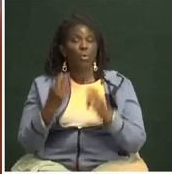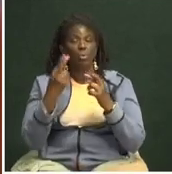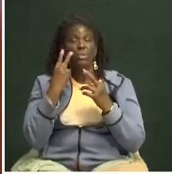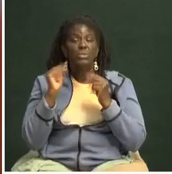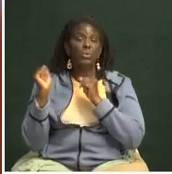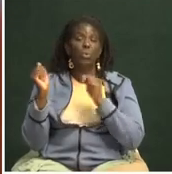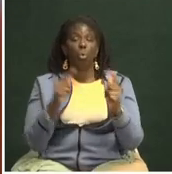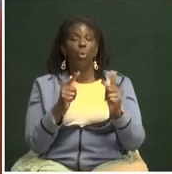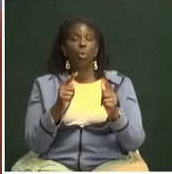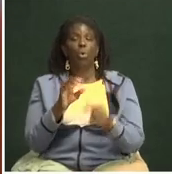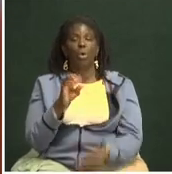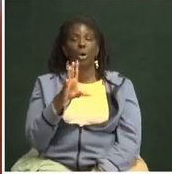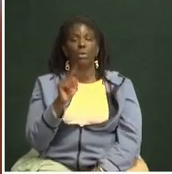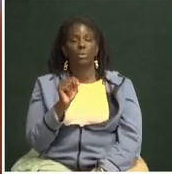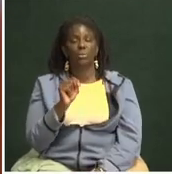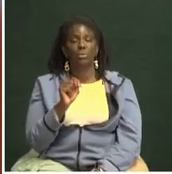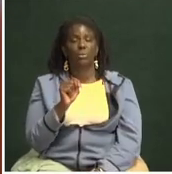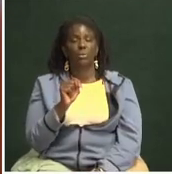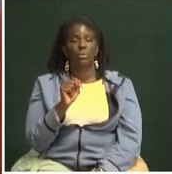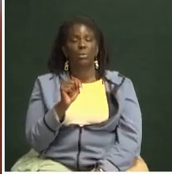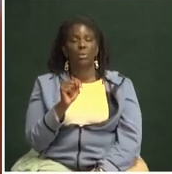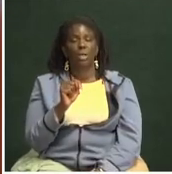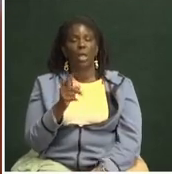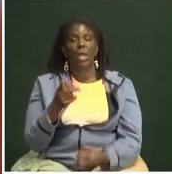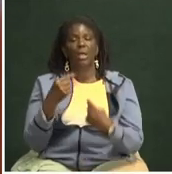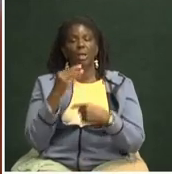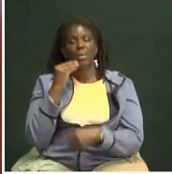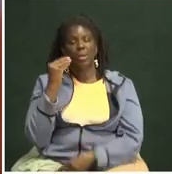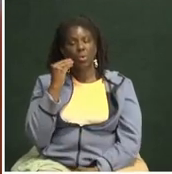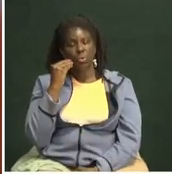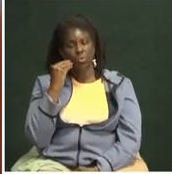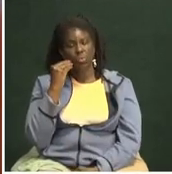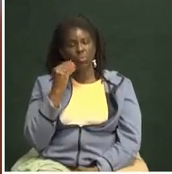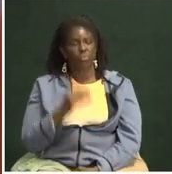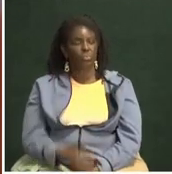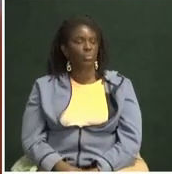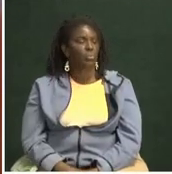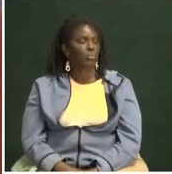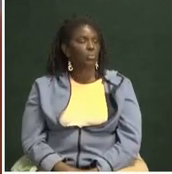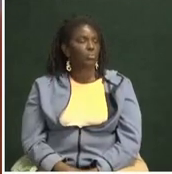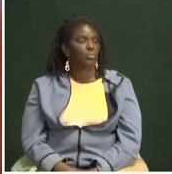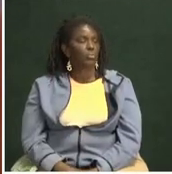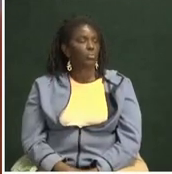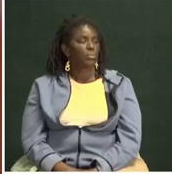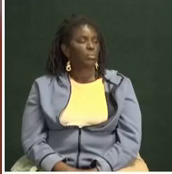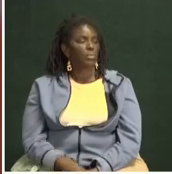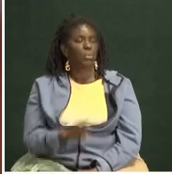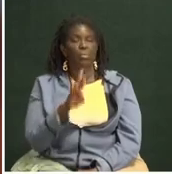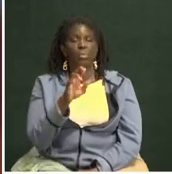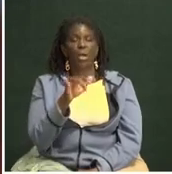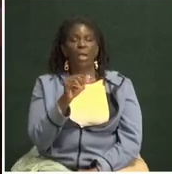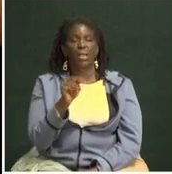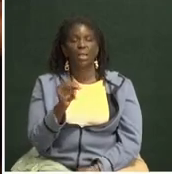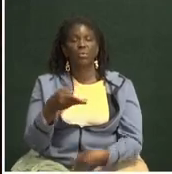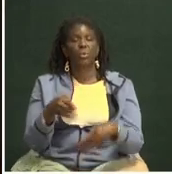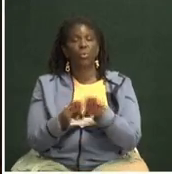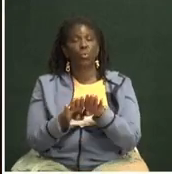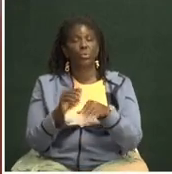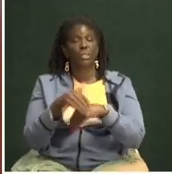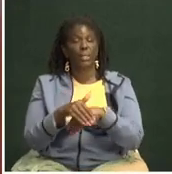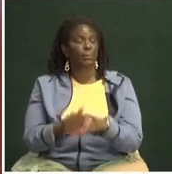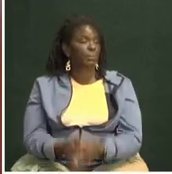you all in October at the Coming Home Homecoming. And I'd like Brian Clarkson to close out the